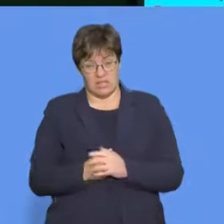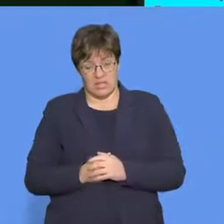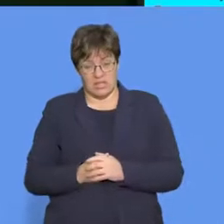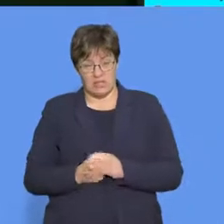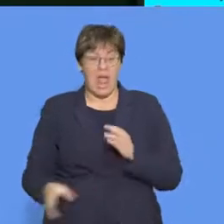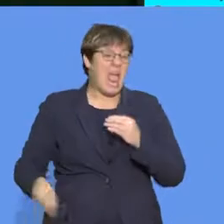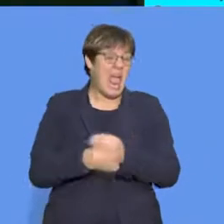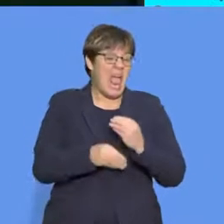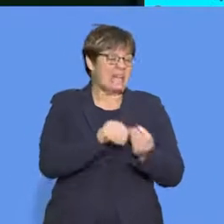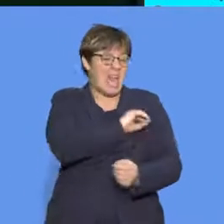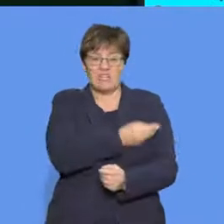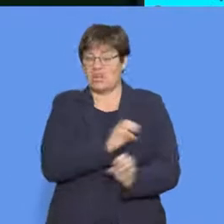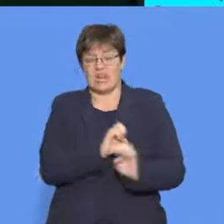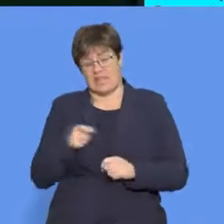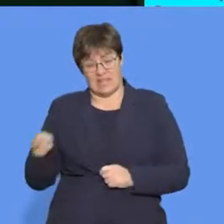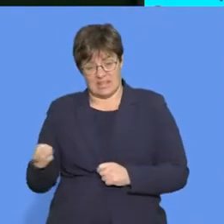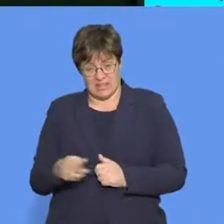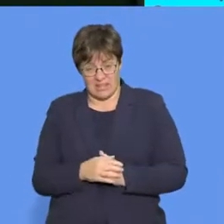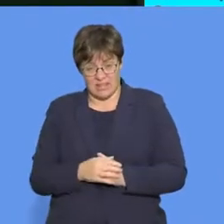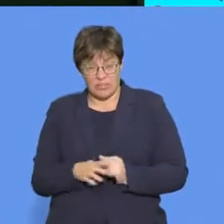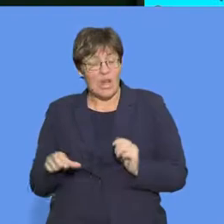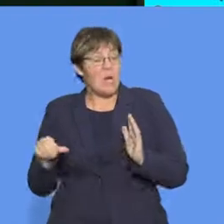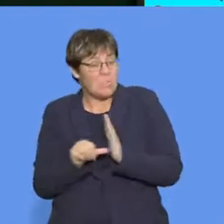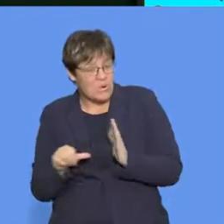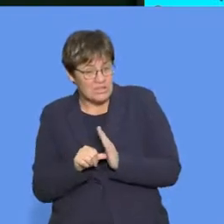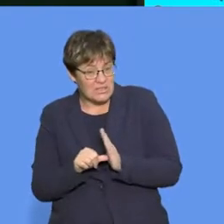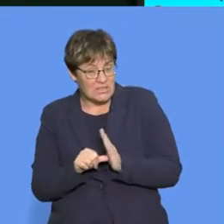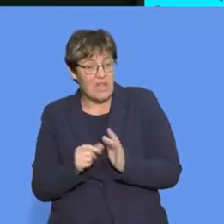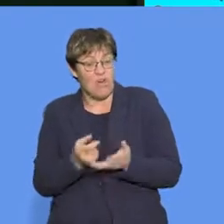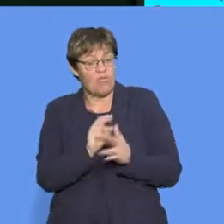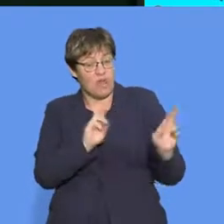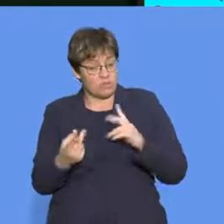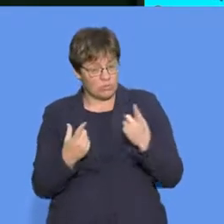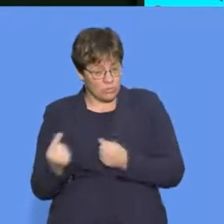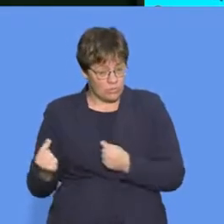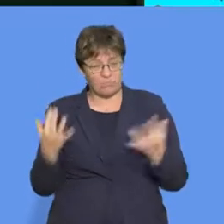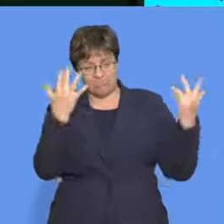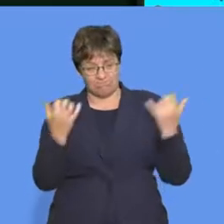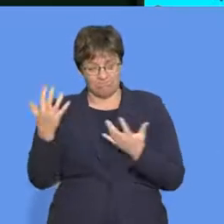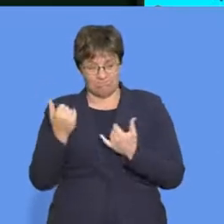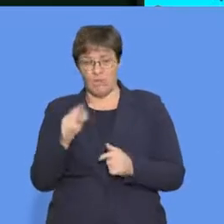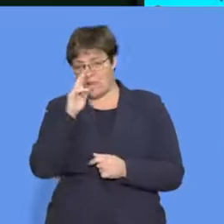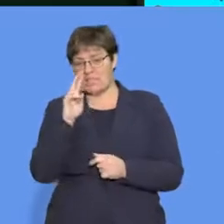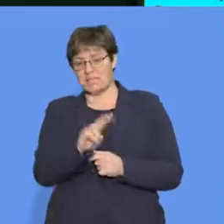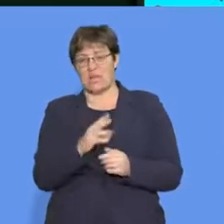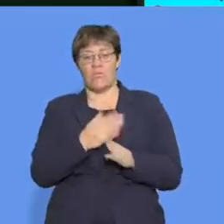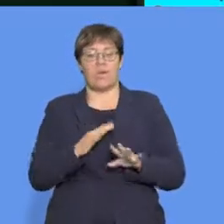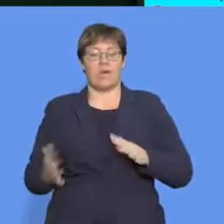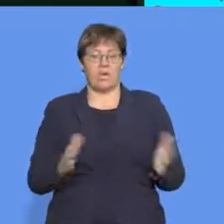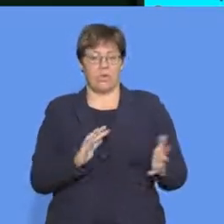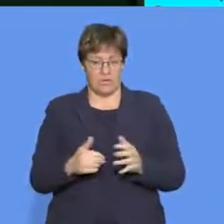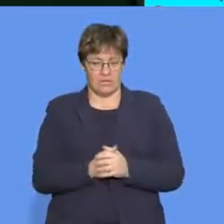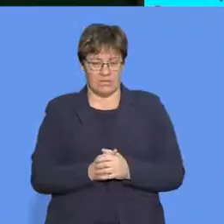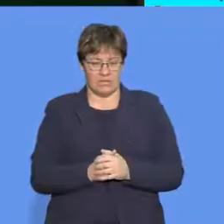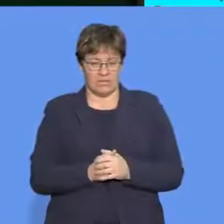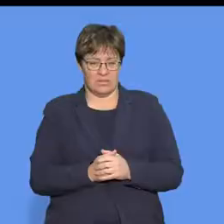spontaneous reaction. We're not adding any energy to it. So it's very important that when you do that reaction, you can calculate it and you can